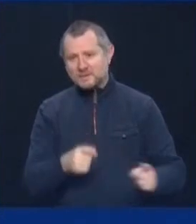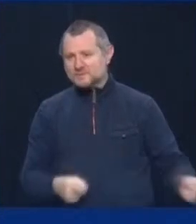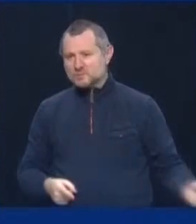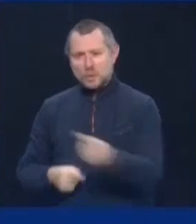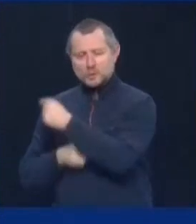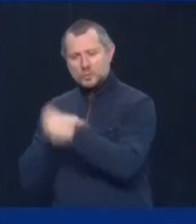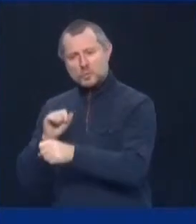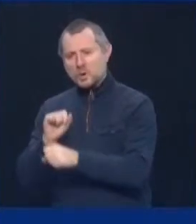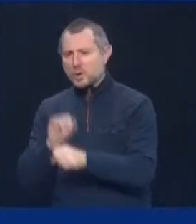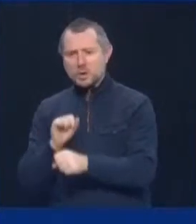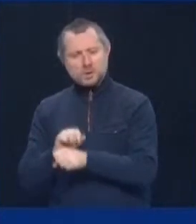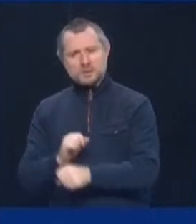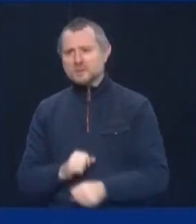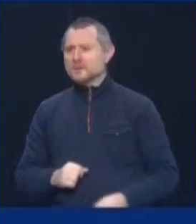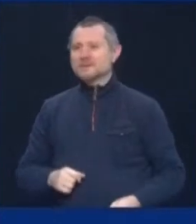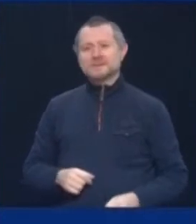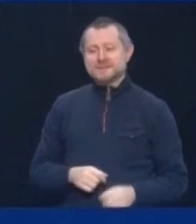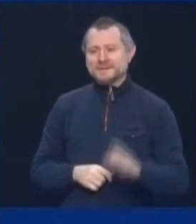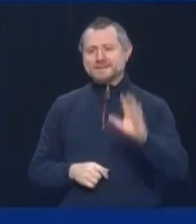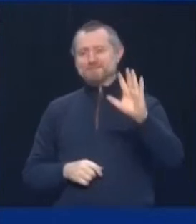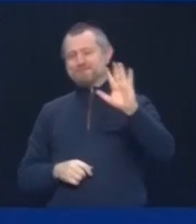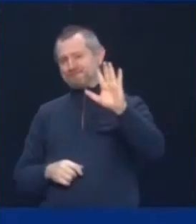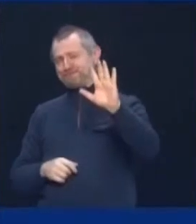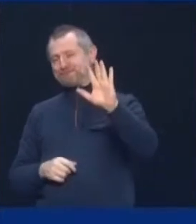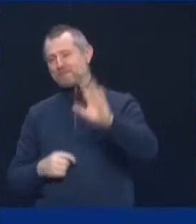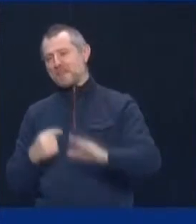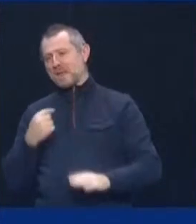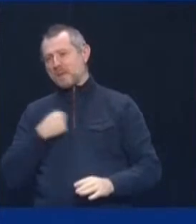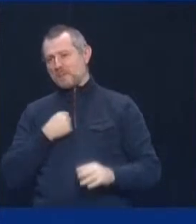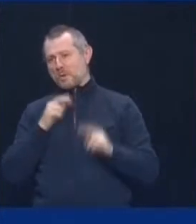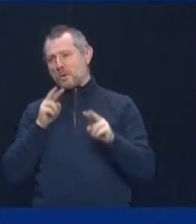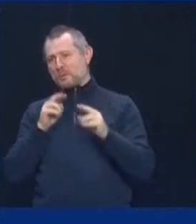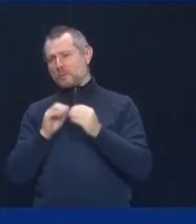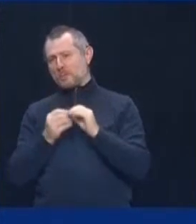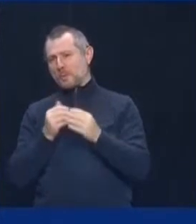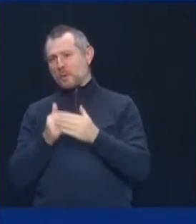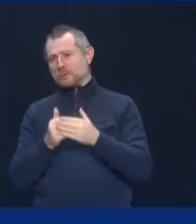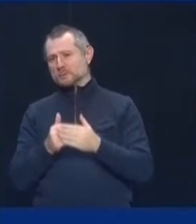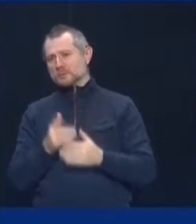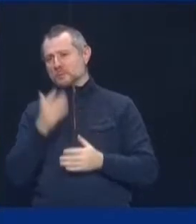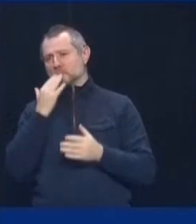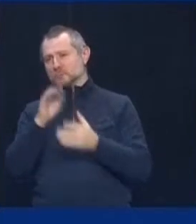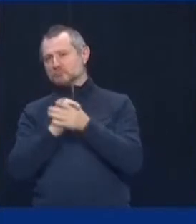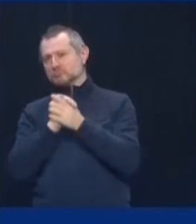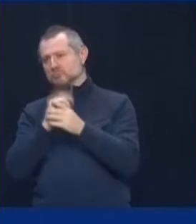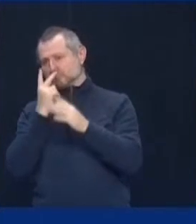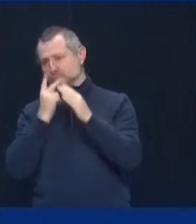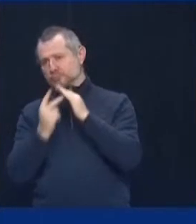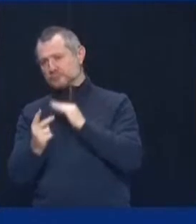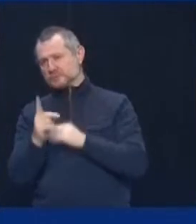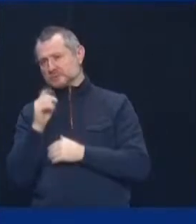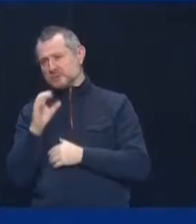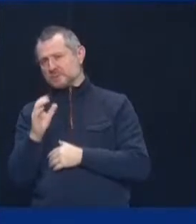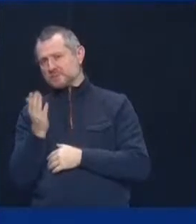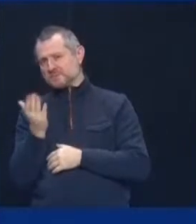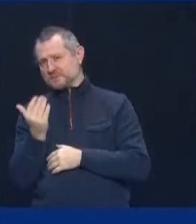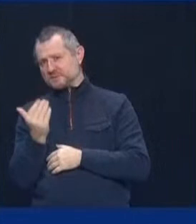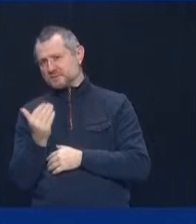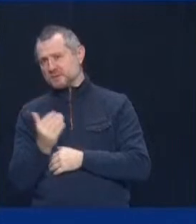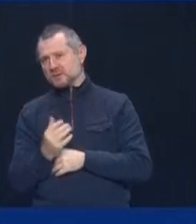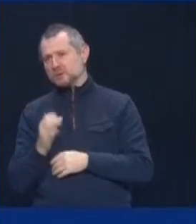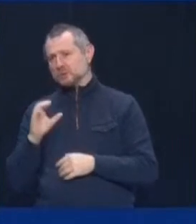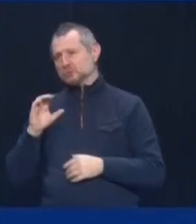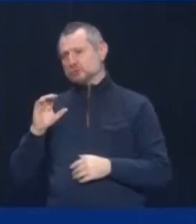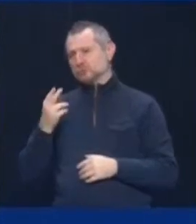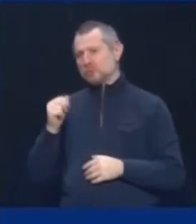we're watching very closely. Congratulations on your projection of December 15th. The Chancellor watched proudly as SUNY Upstate administered the